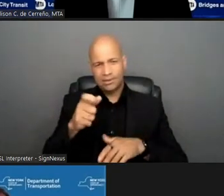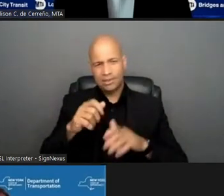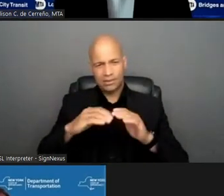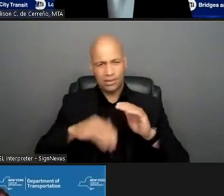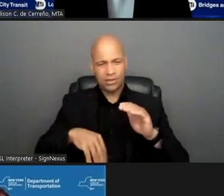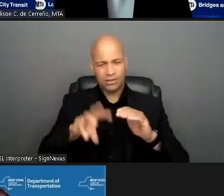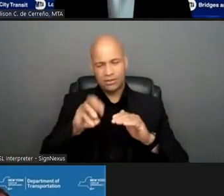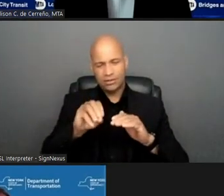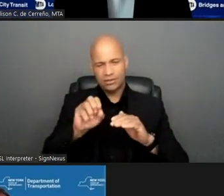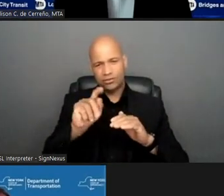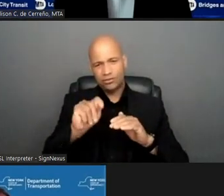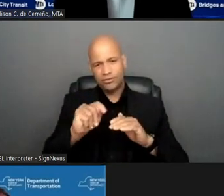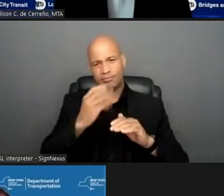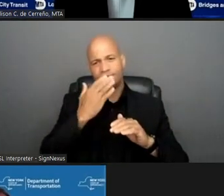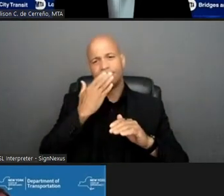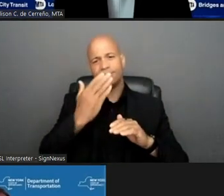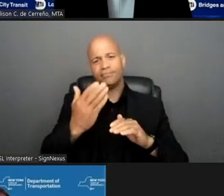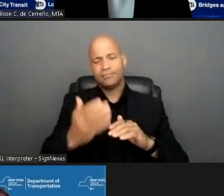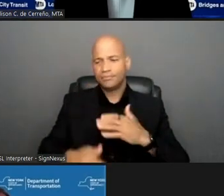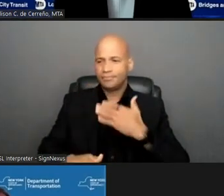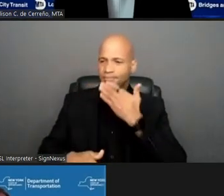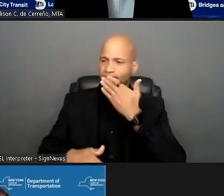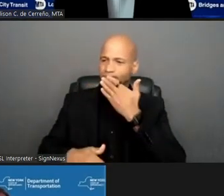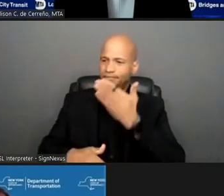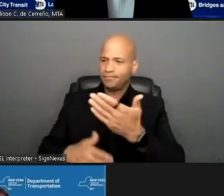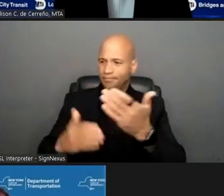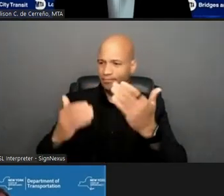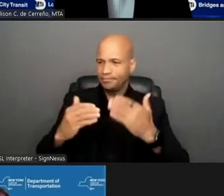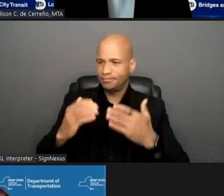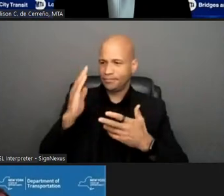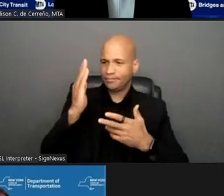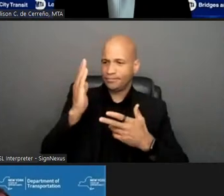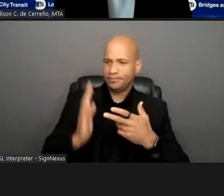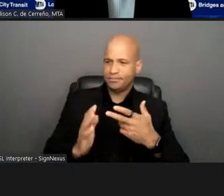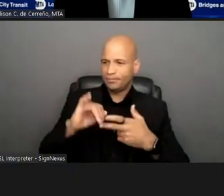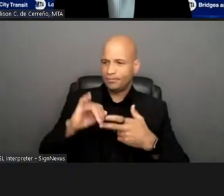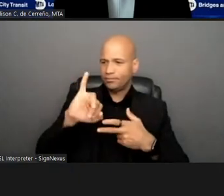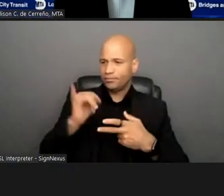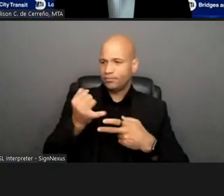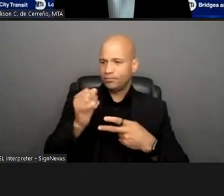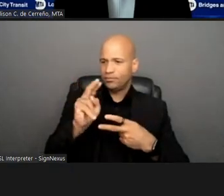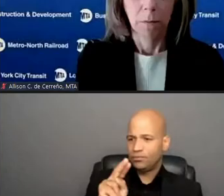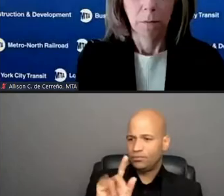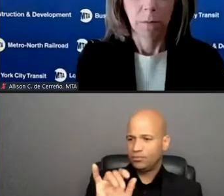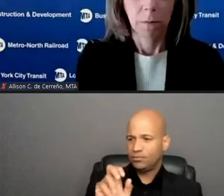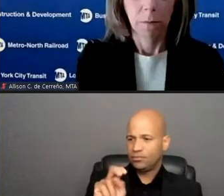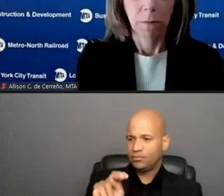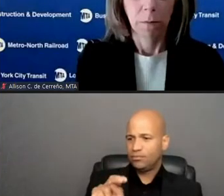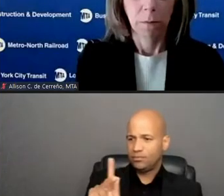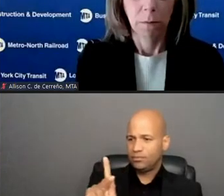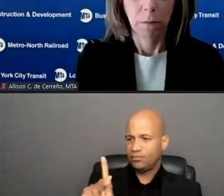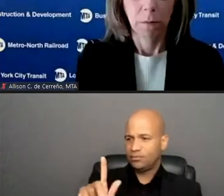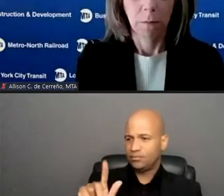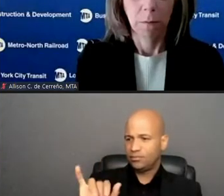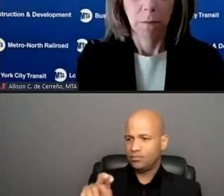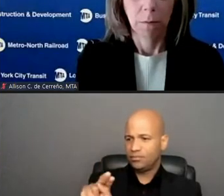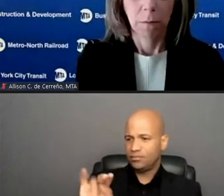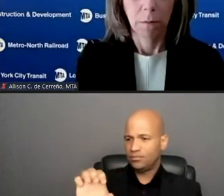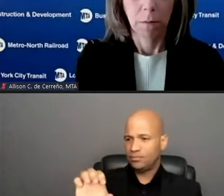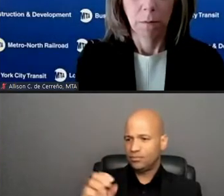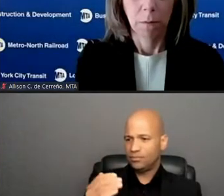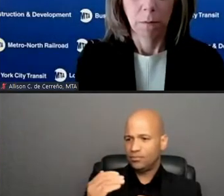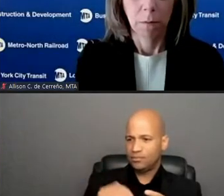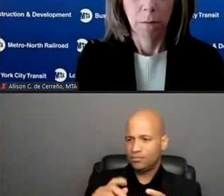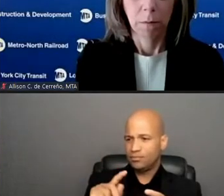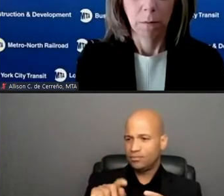you thank you our next speaker is Julian Klein followed by Teddy Edris